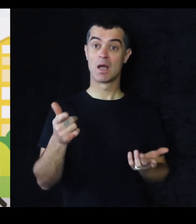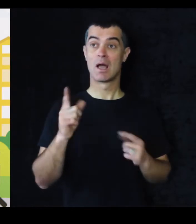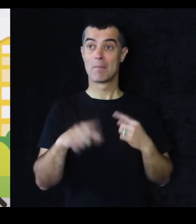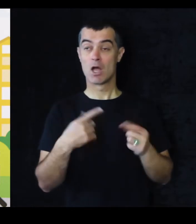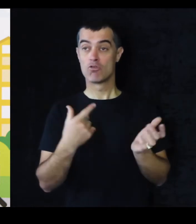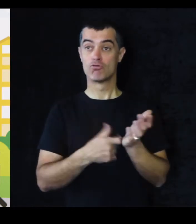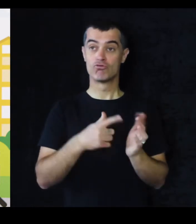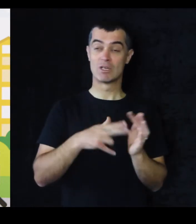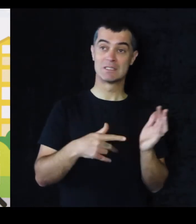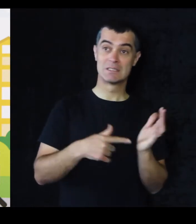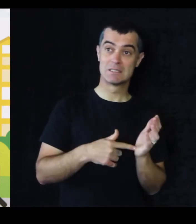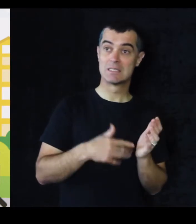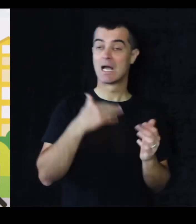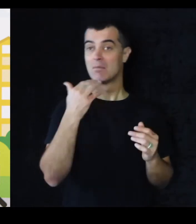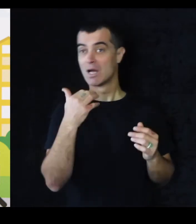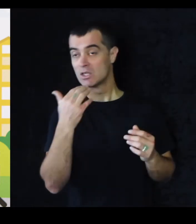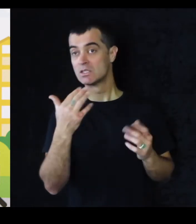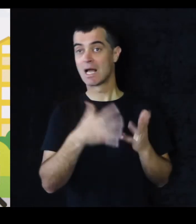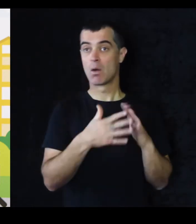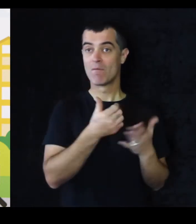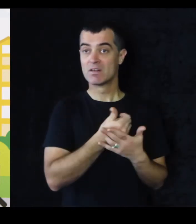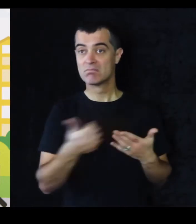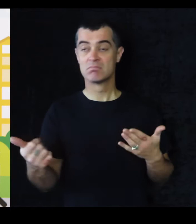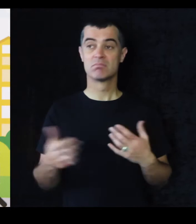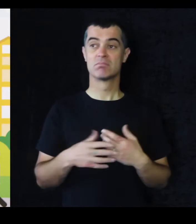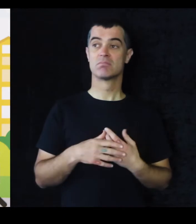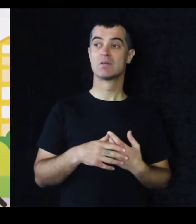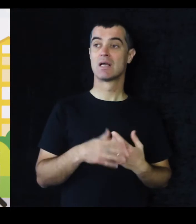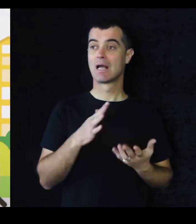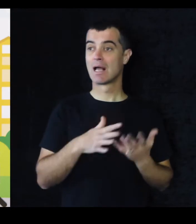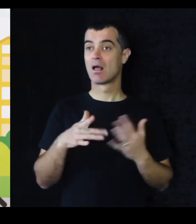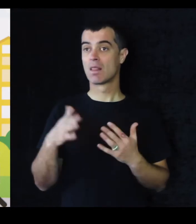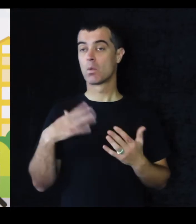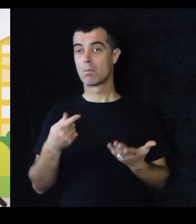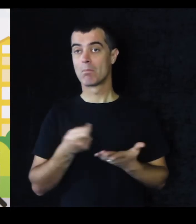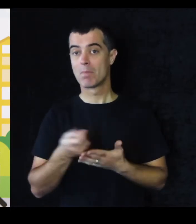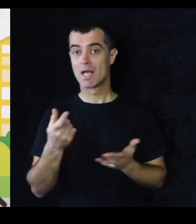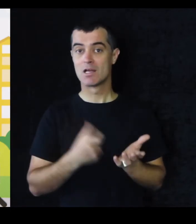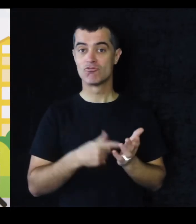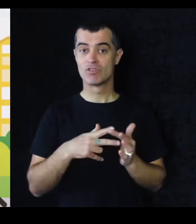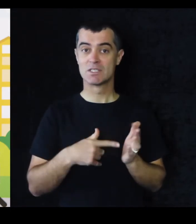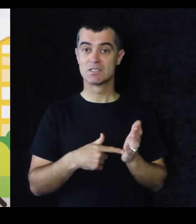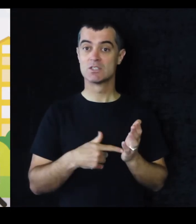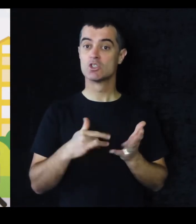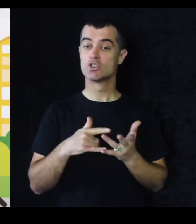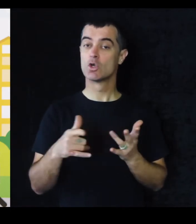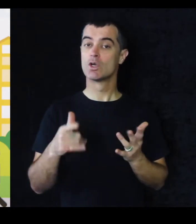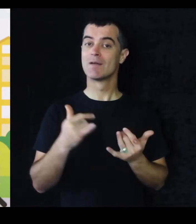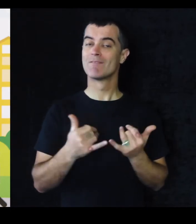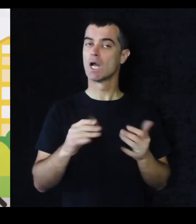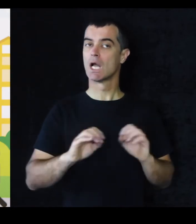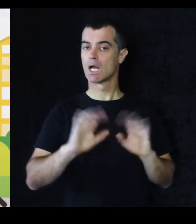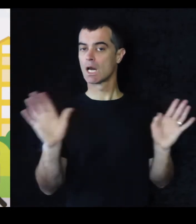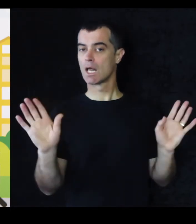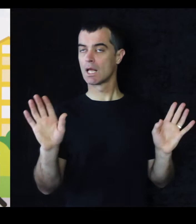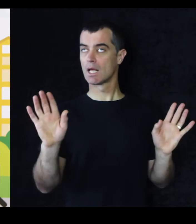the rent, how much, how often, how they want it paid, so that you're very clear